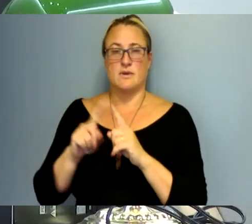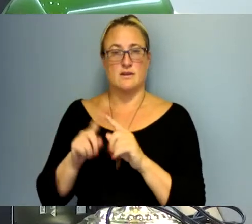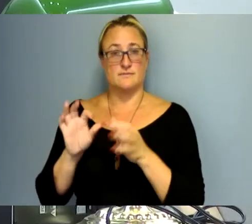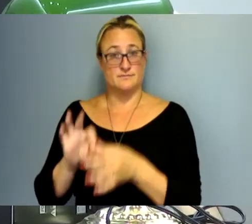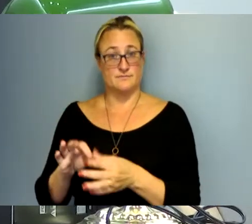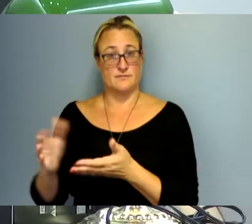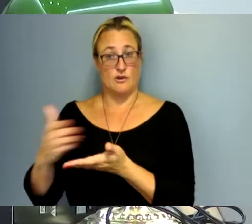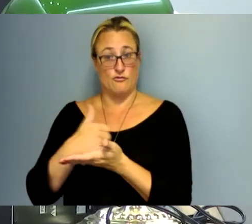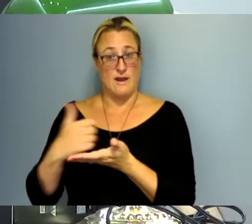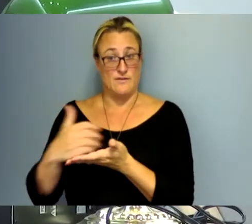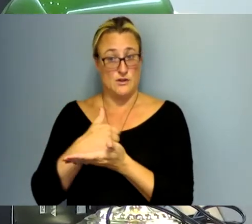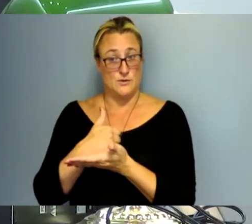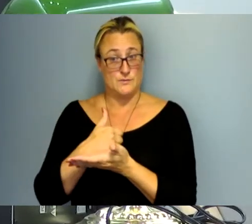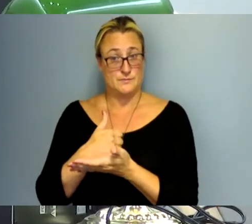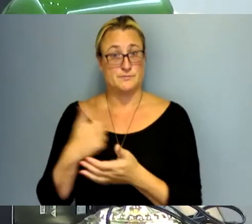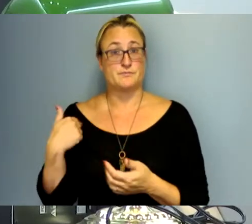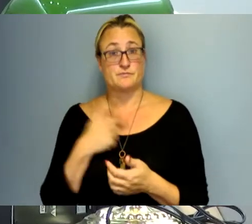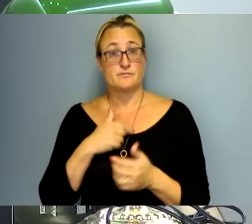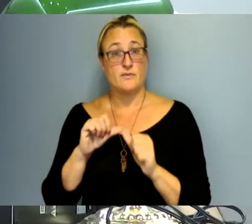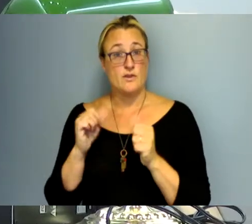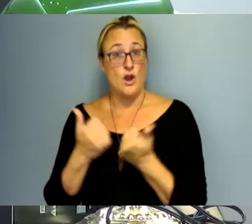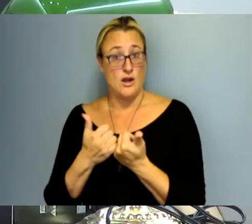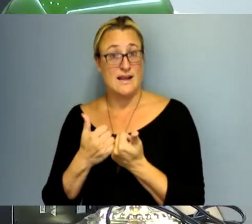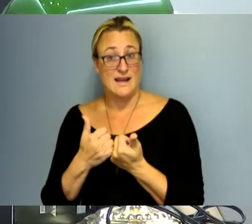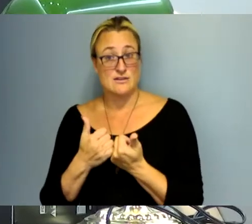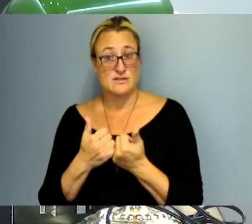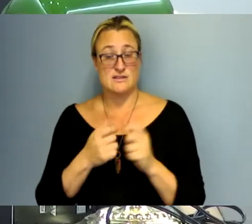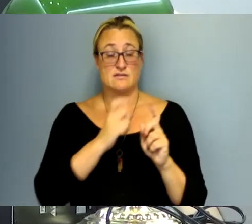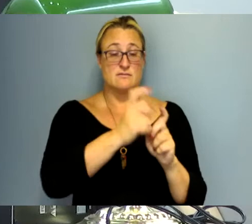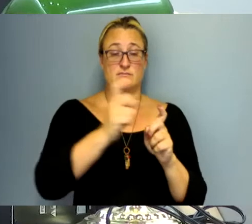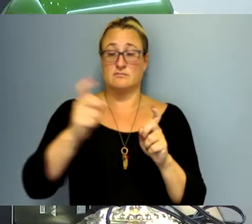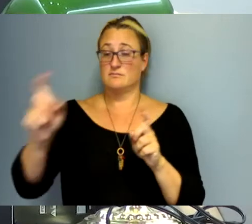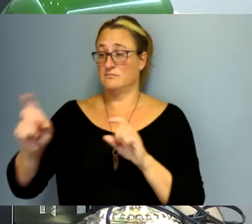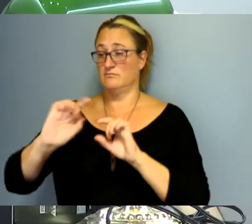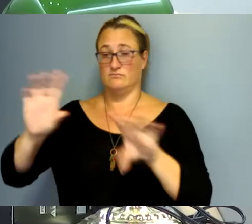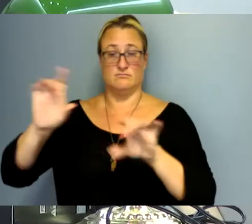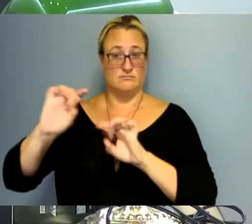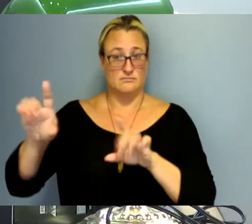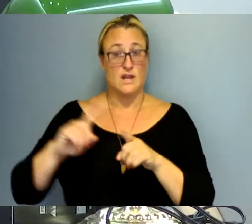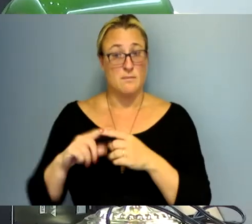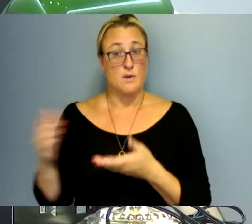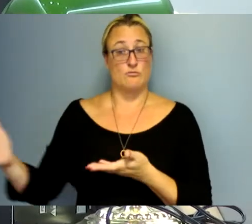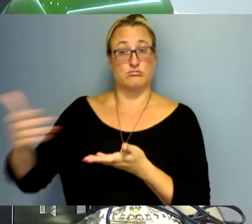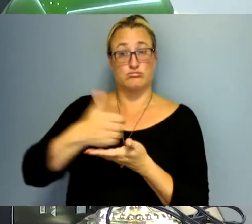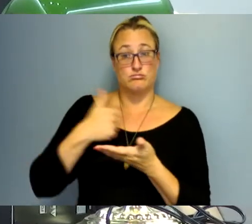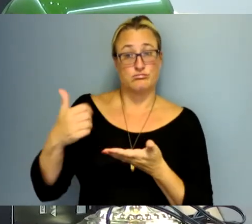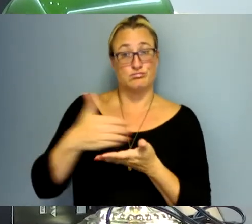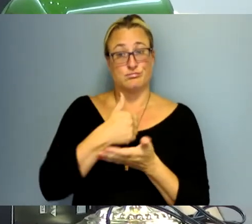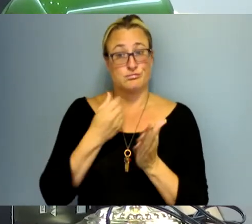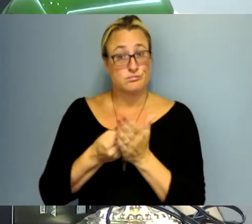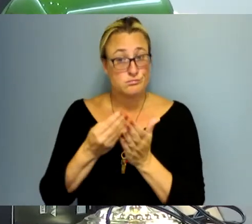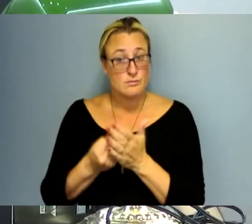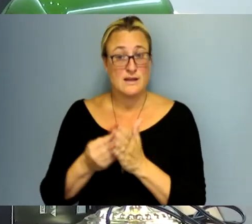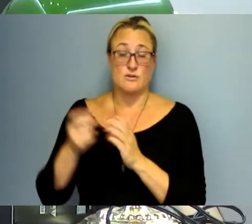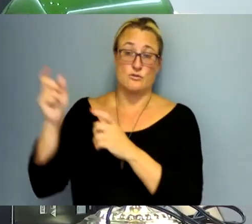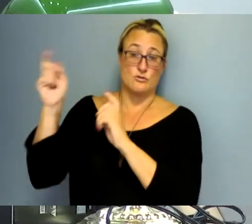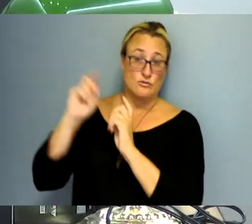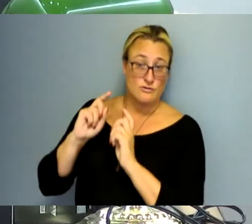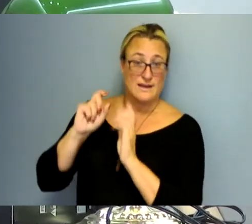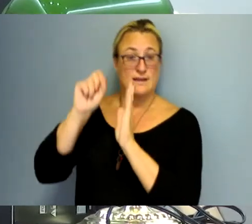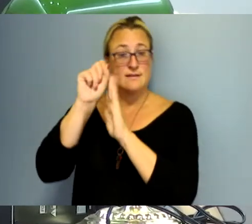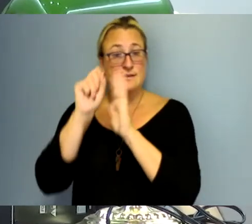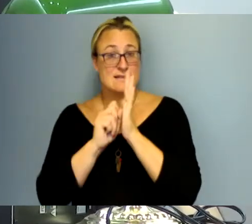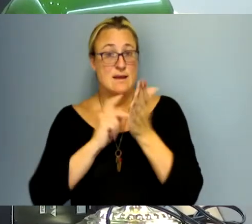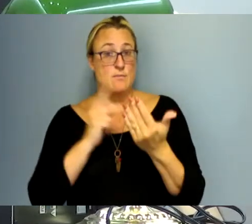our agencies not only are allocating money and sending it out, but also getting money in through state programs and grants. So just in